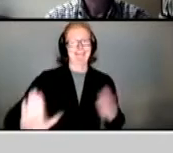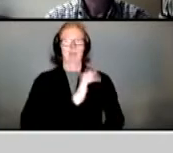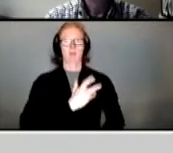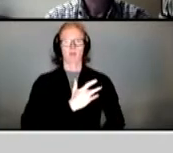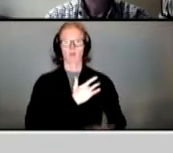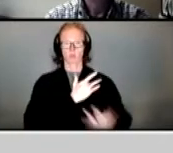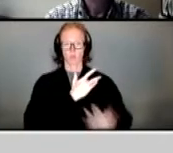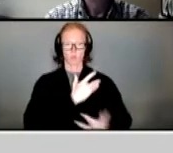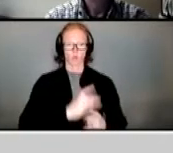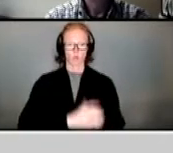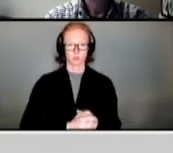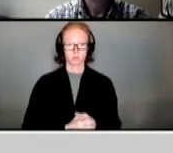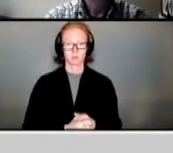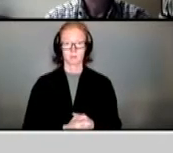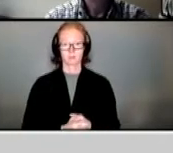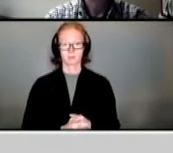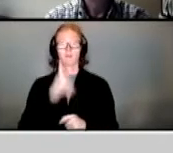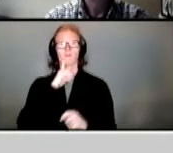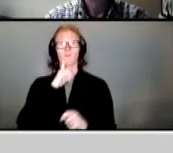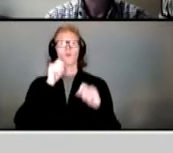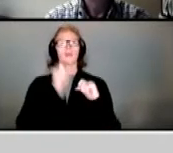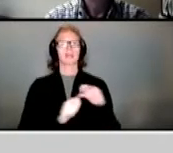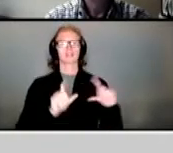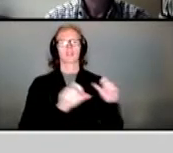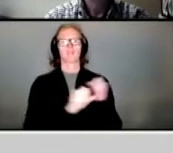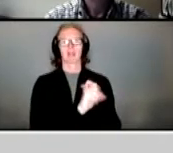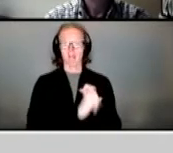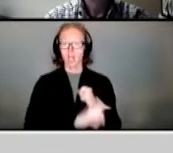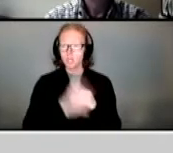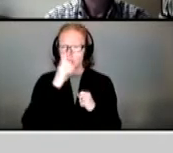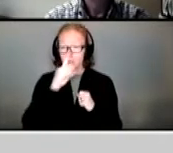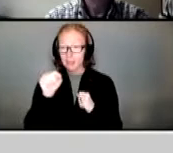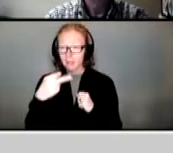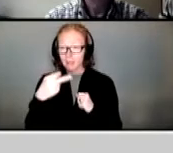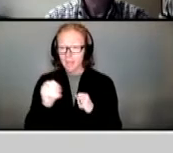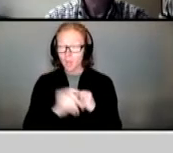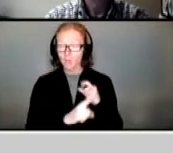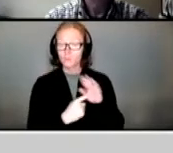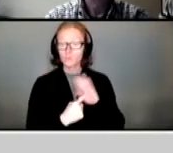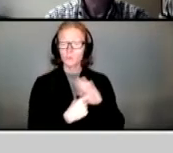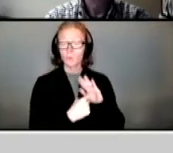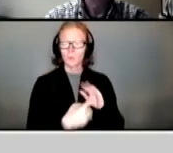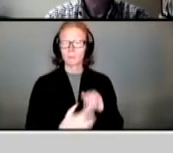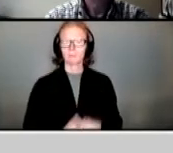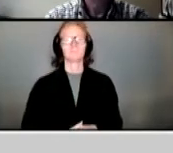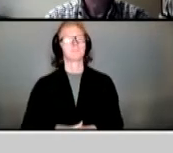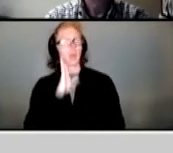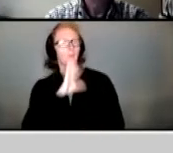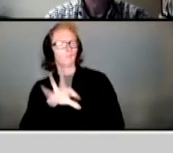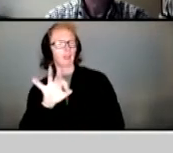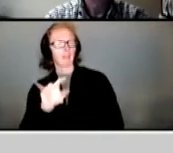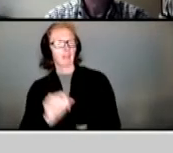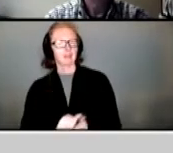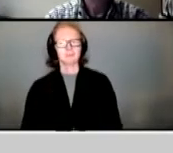that we know of on that flyer. Do you have that available? Yeah, let me find it. Okay.